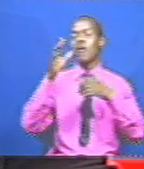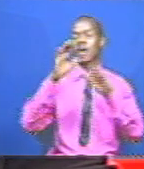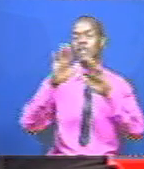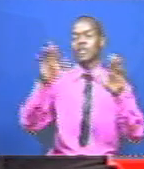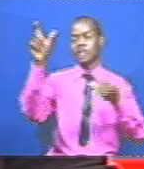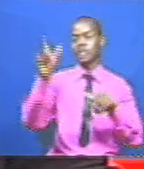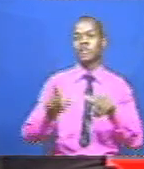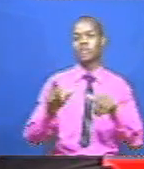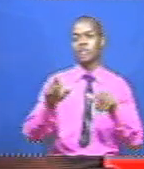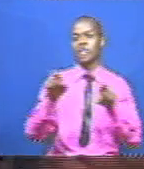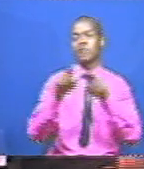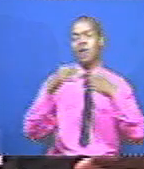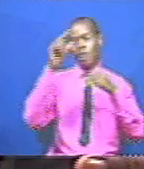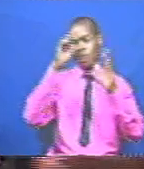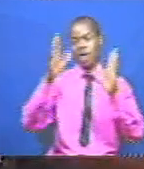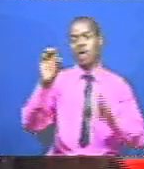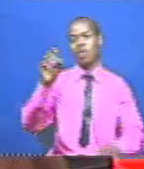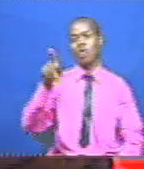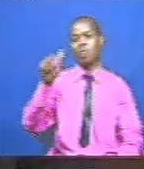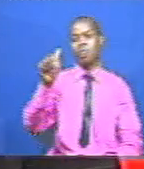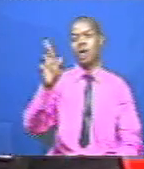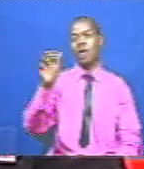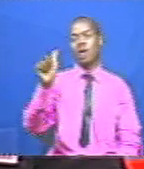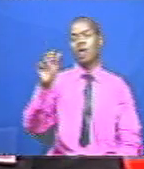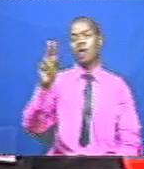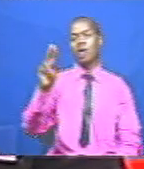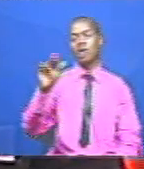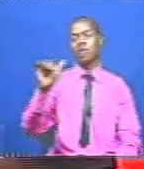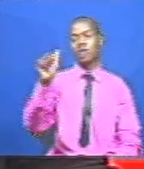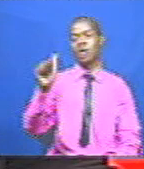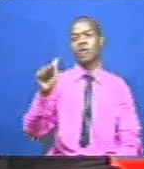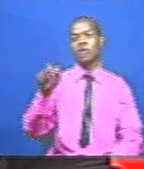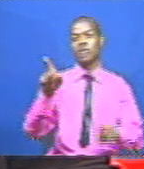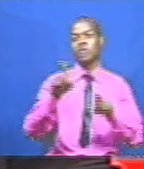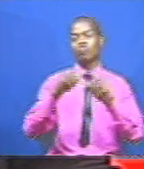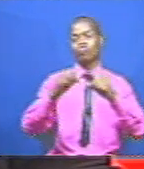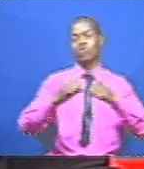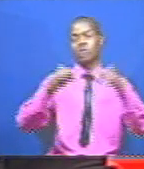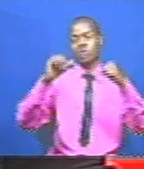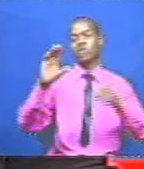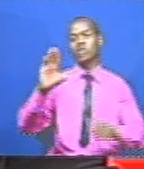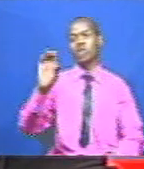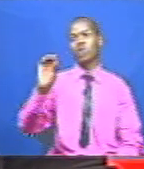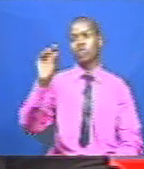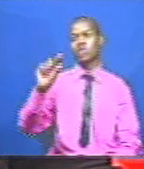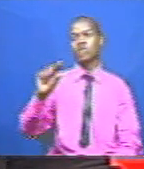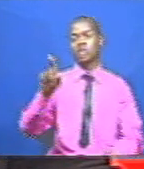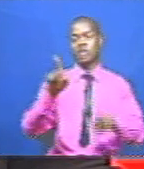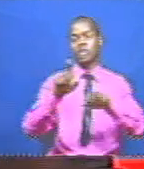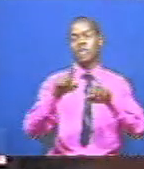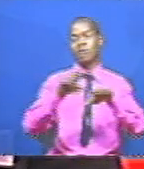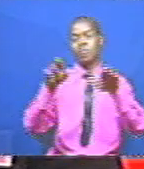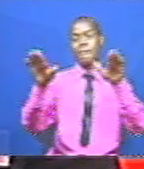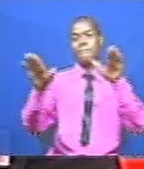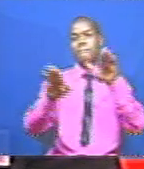Governor Oparanya, is the chair of the economic block. He is also the chair of COG. He is also a deputy party leader,